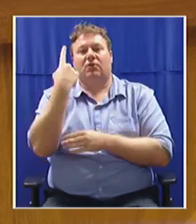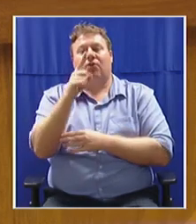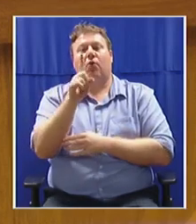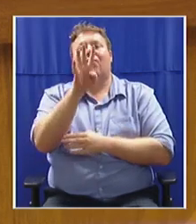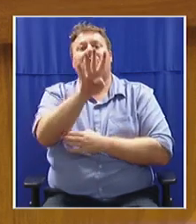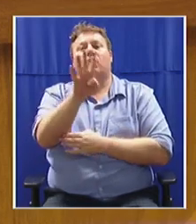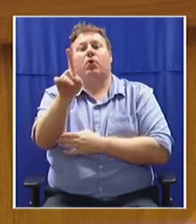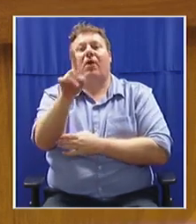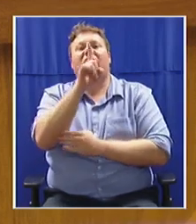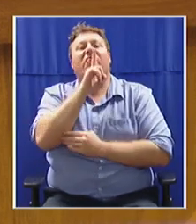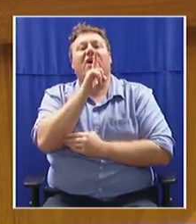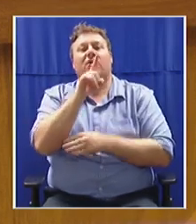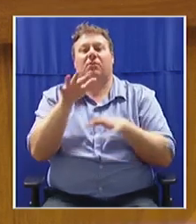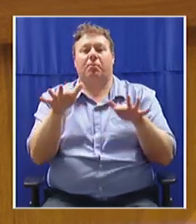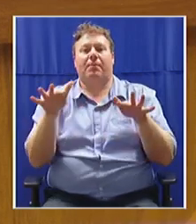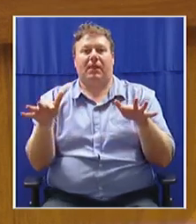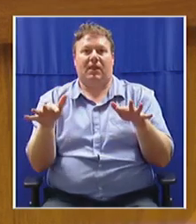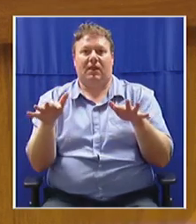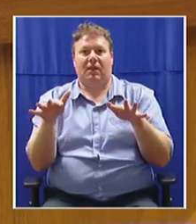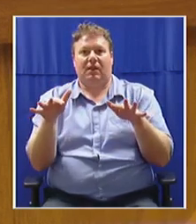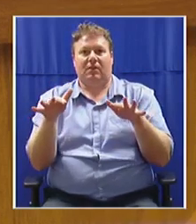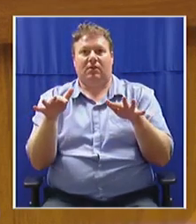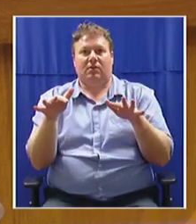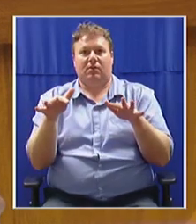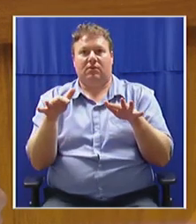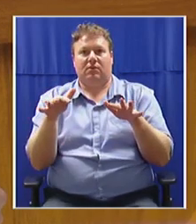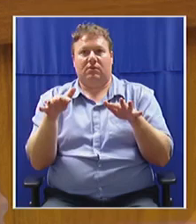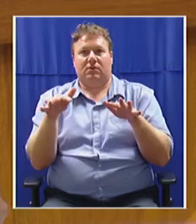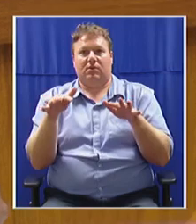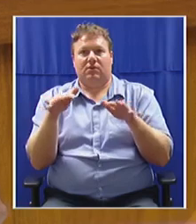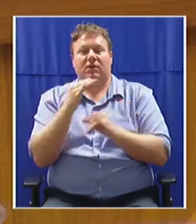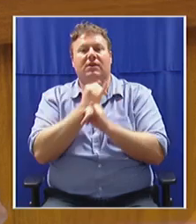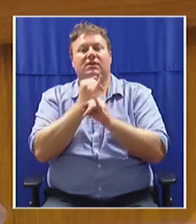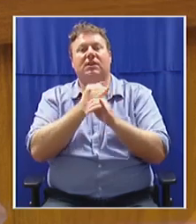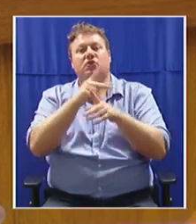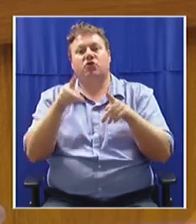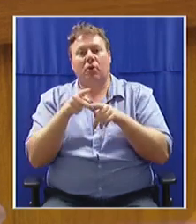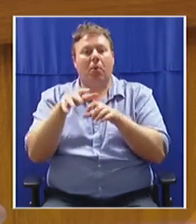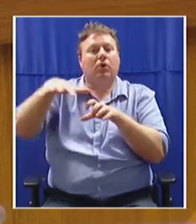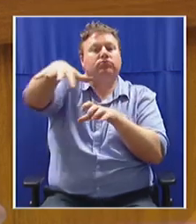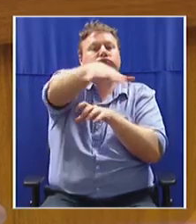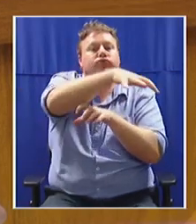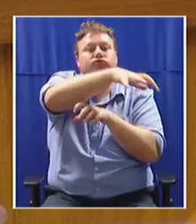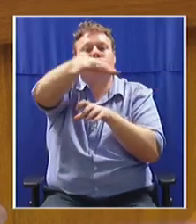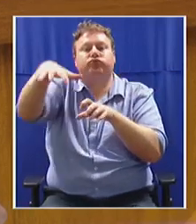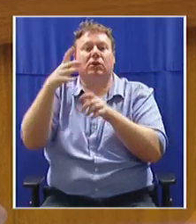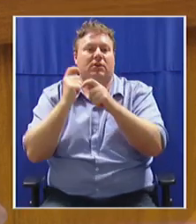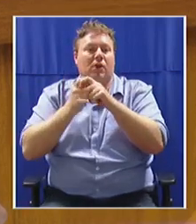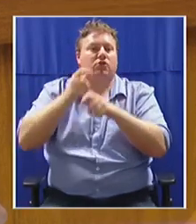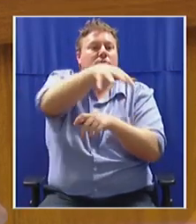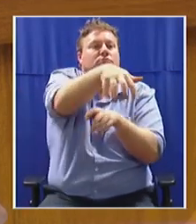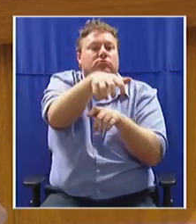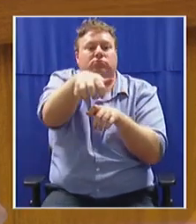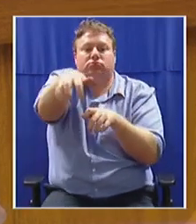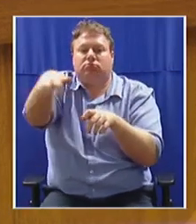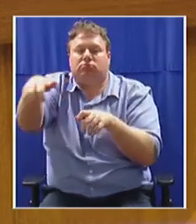41,000 people, primarily from each industrial park surrounding our township. In the